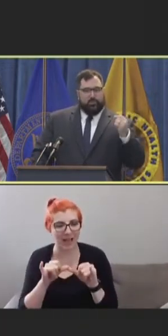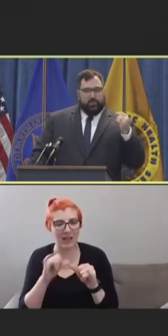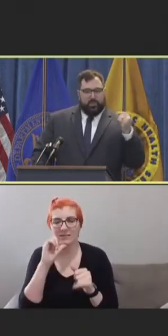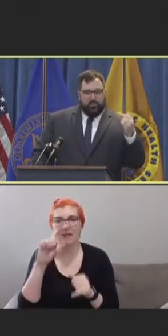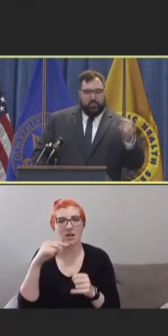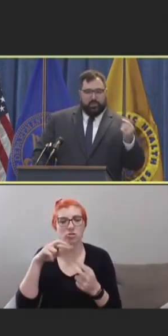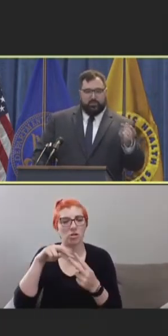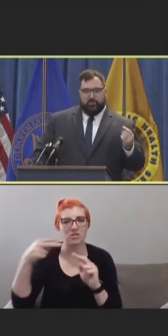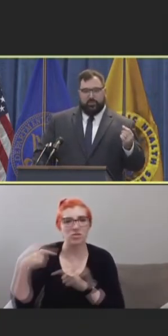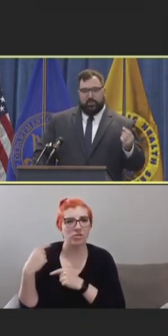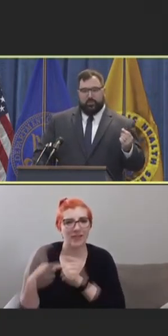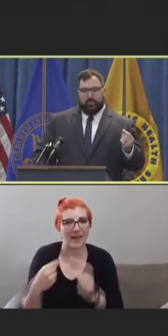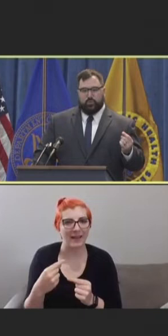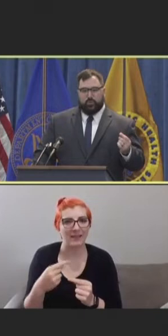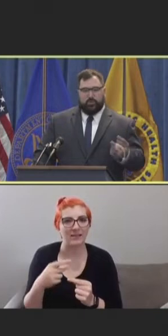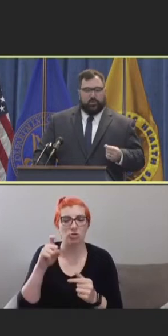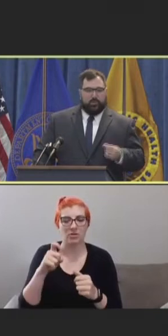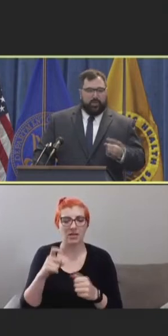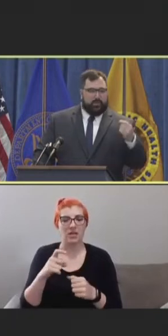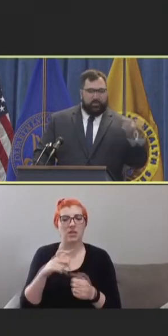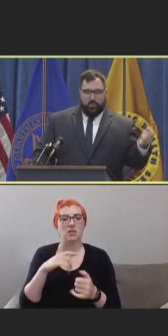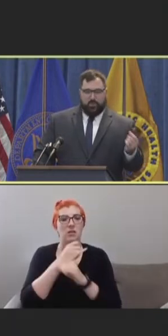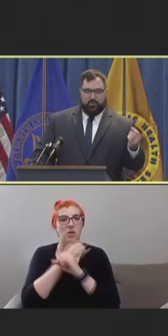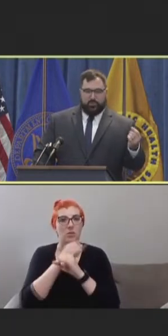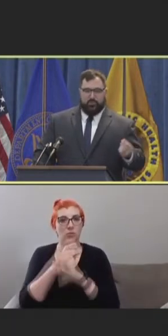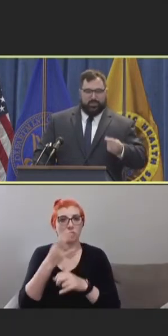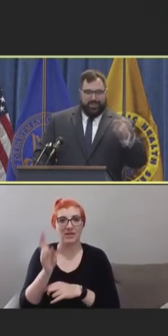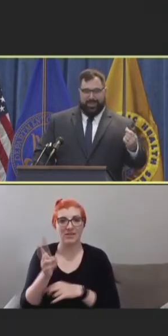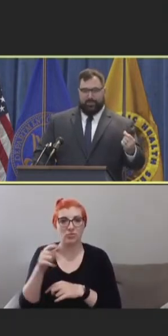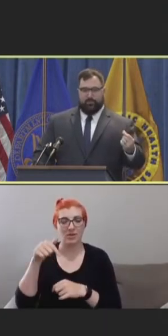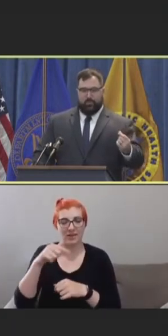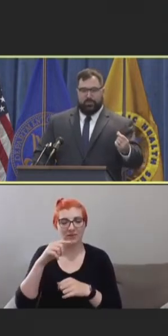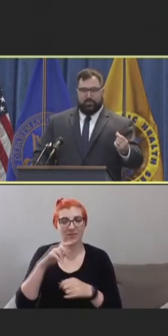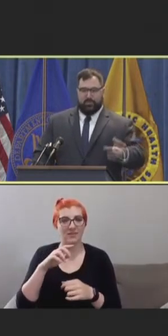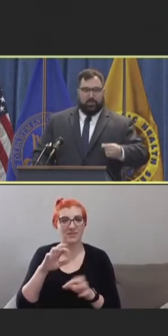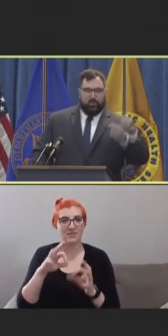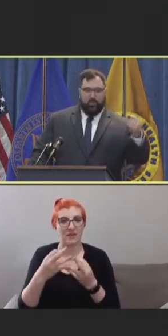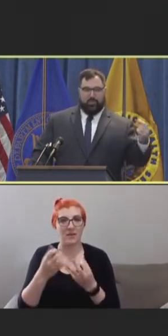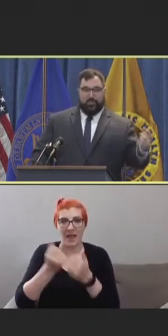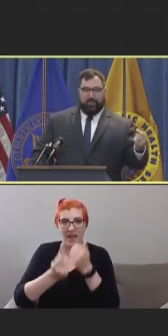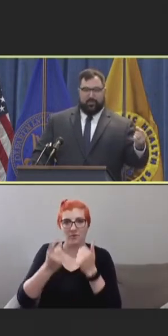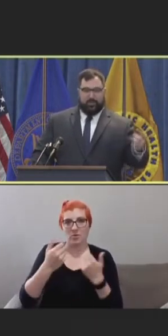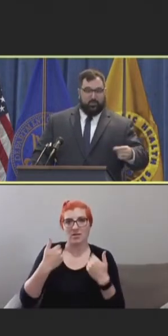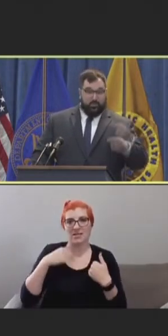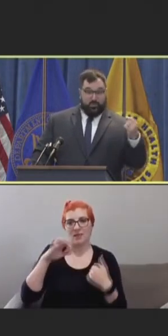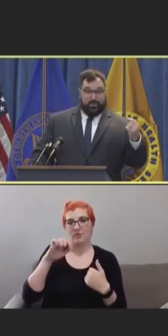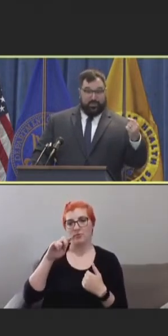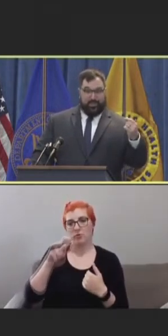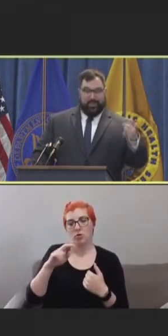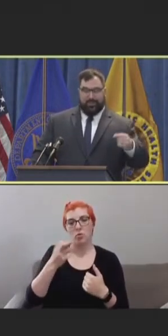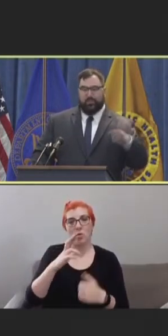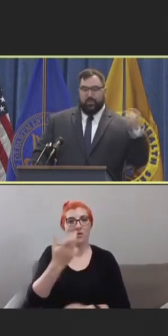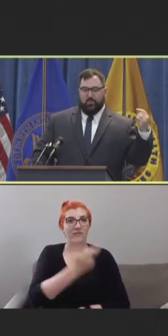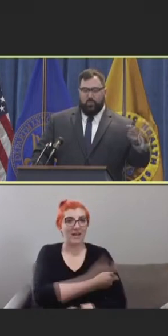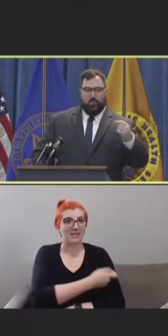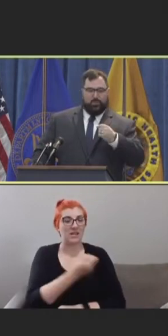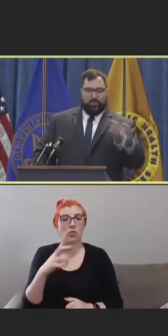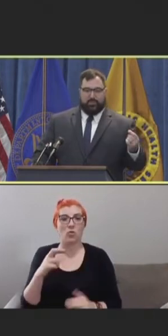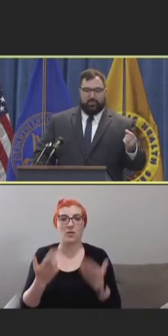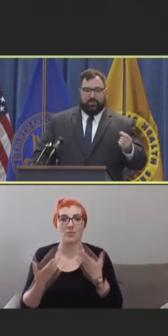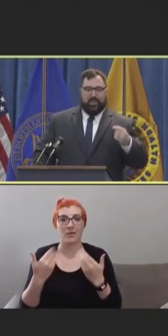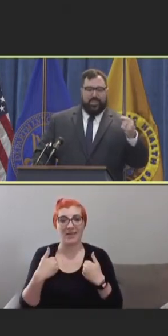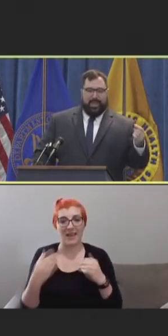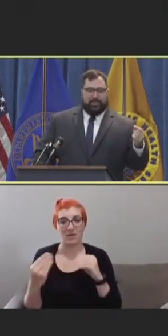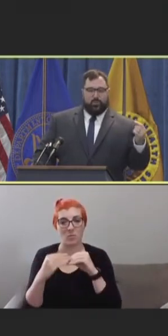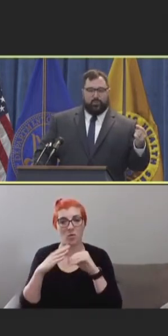right? The immune history of the individual, right? Everyone in this room has had influenza or been vaccinated, or most likely had it more than